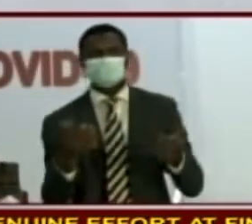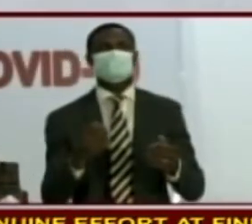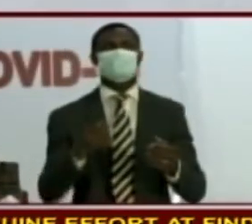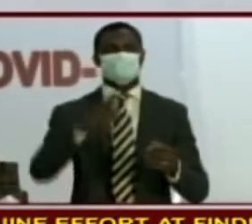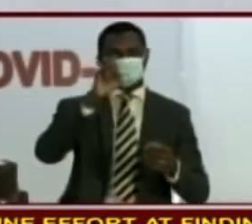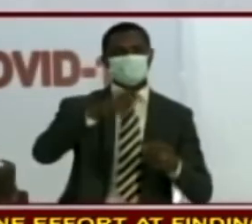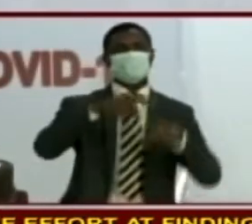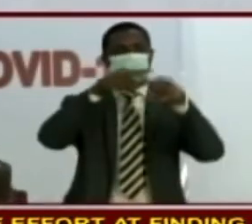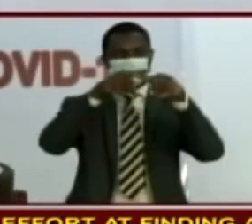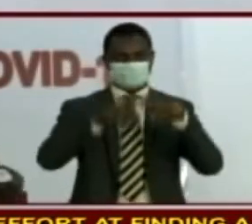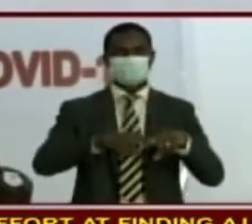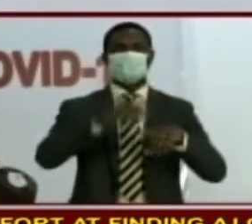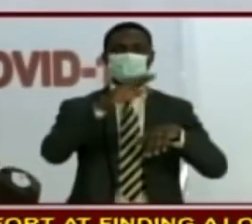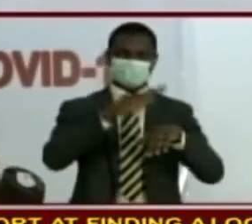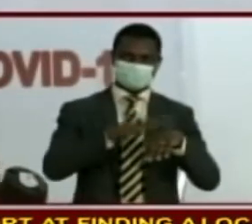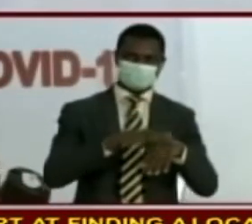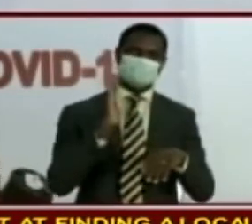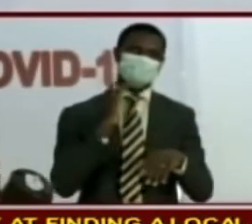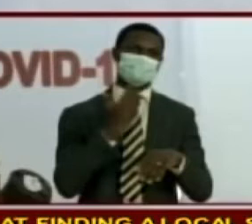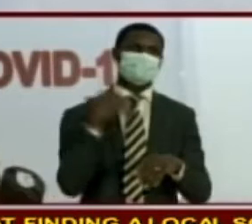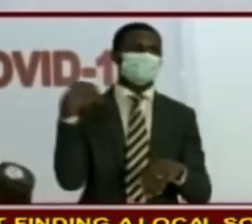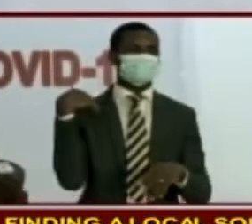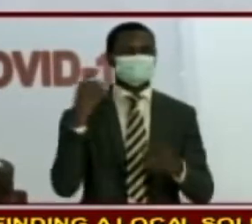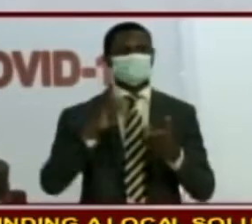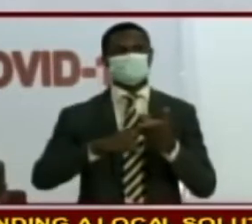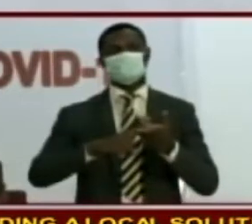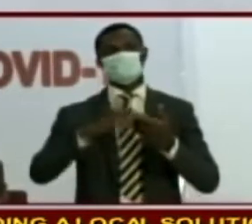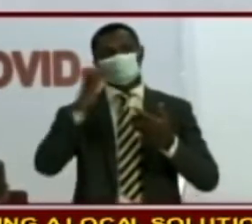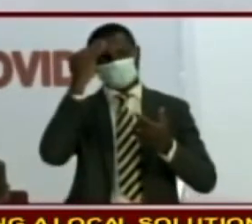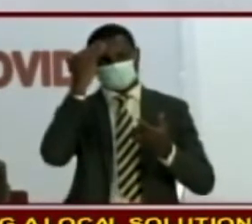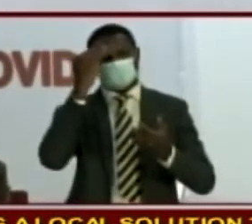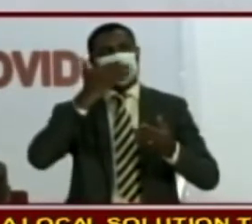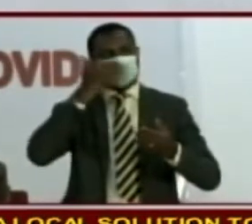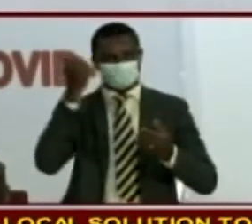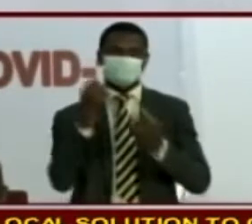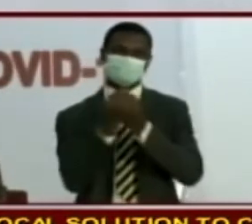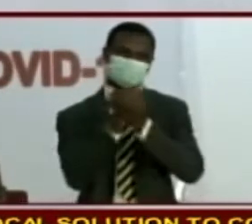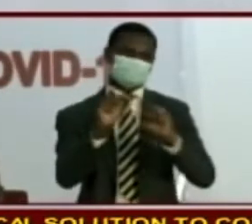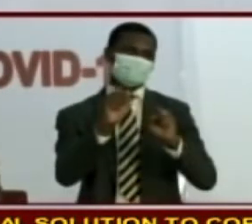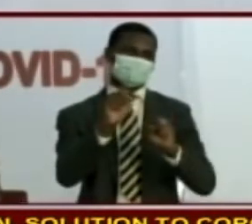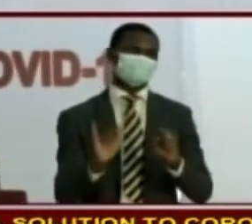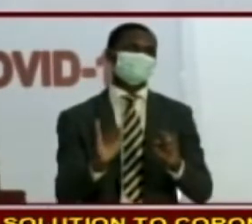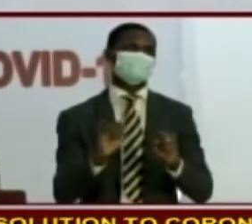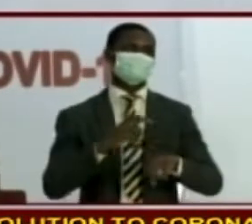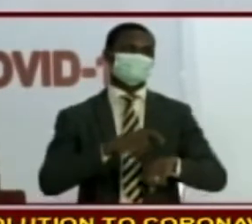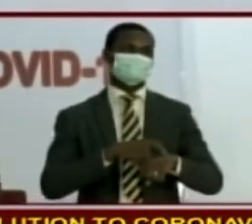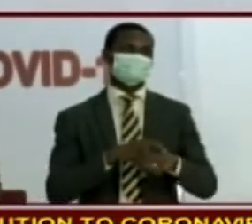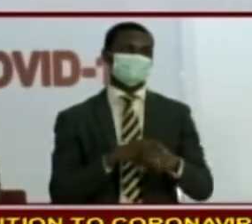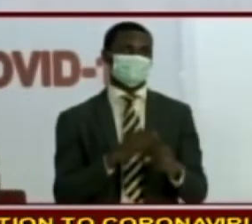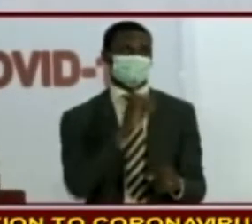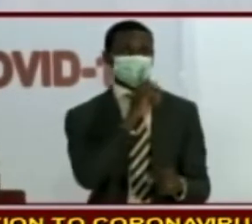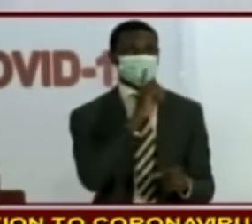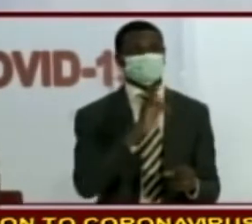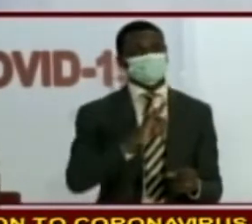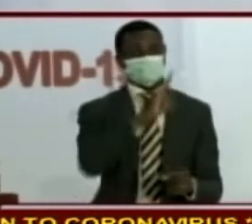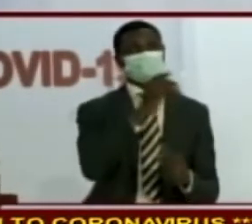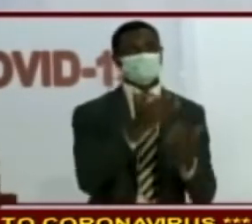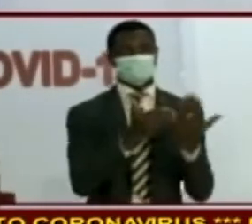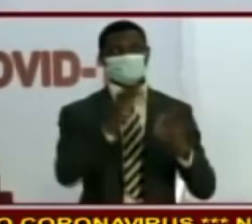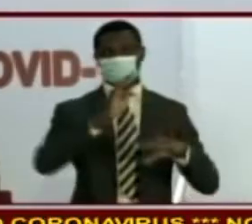to enable the safety of what they've advised us to do. Of course, airports are easier than schools